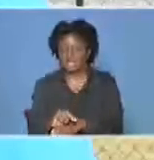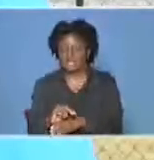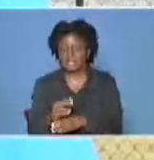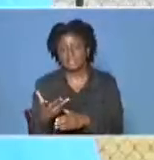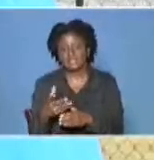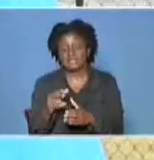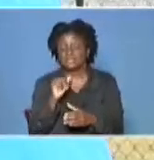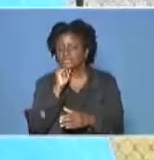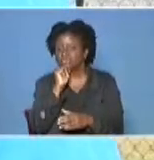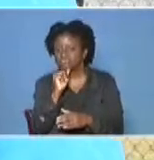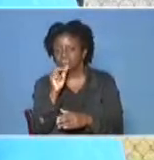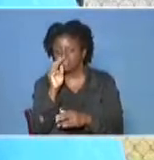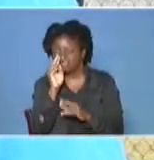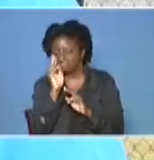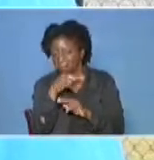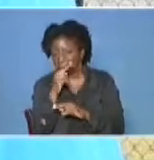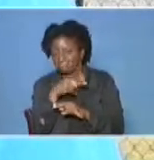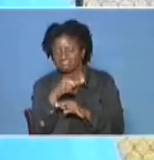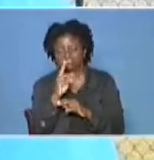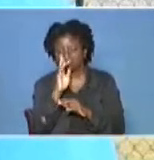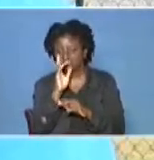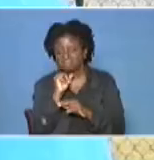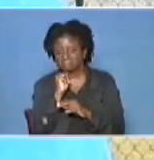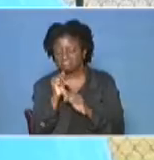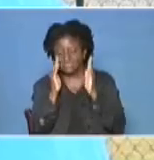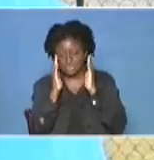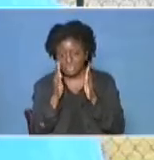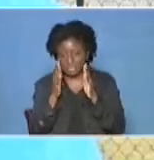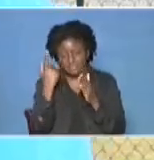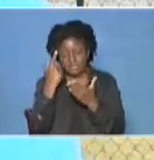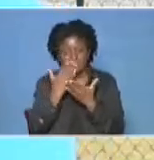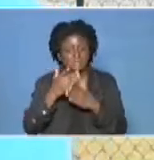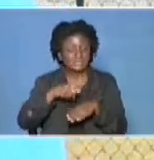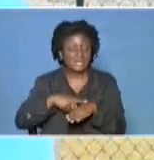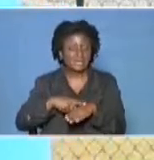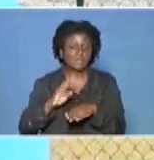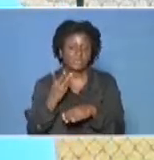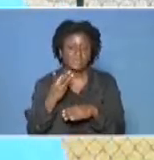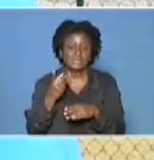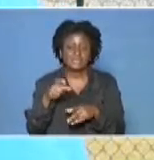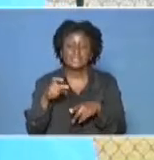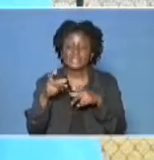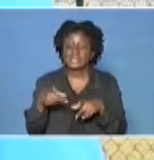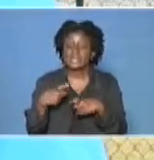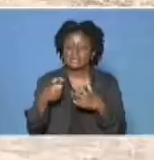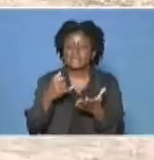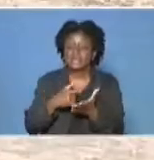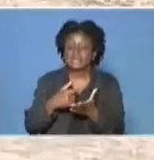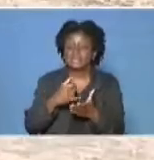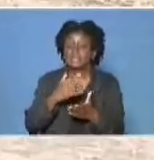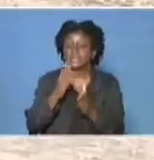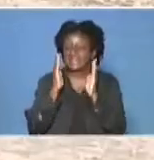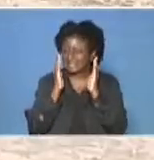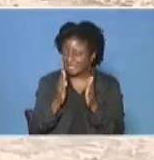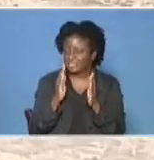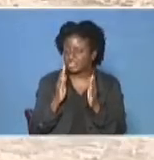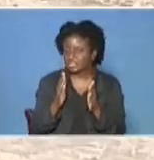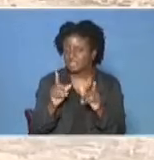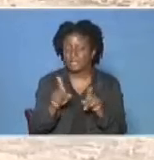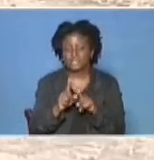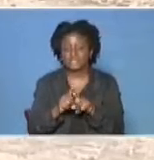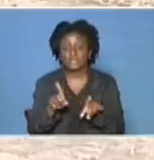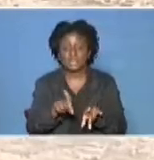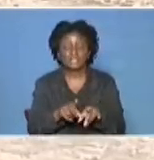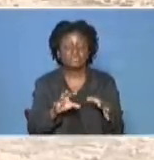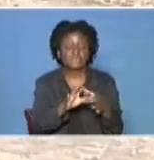neglected for quite some time, and we seek that we need to give it some type of attention. Also, as relates